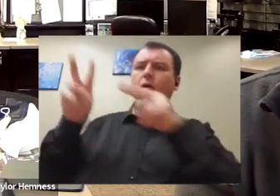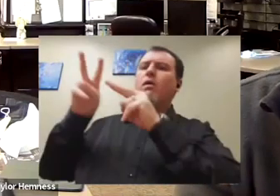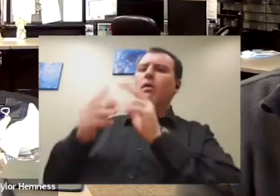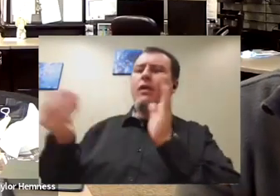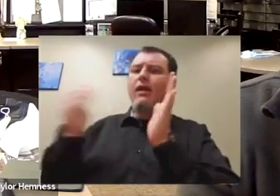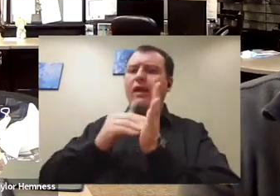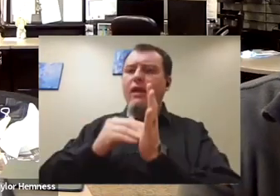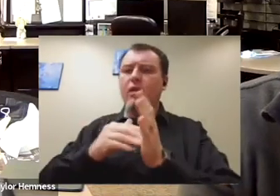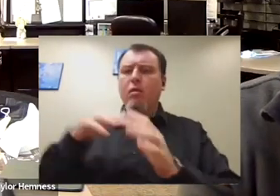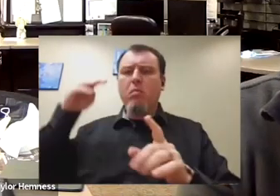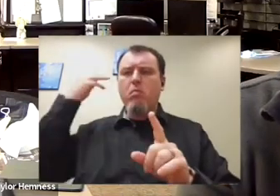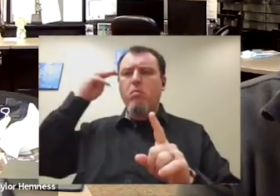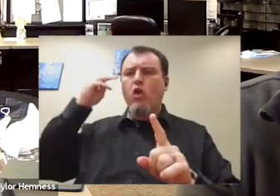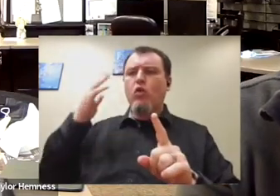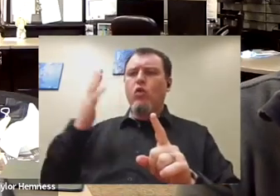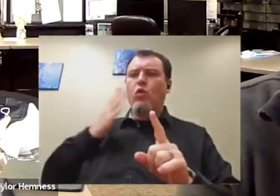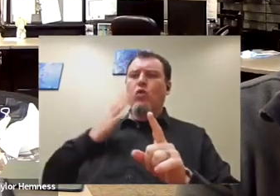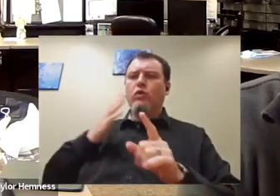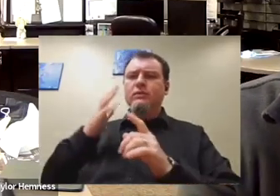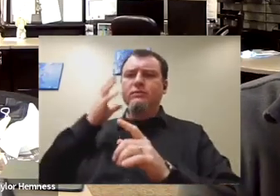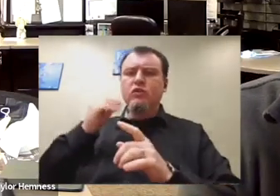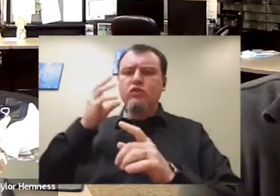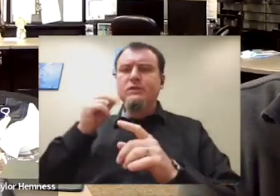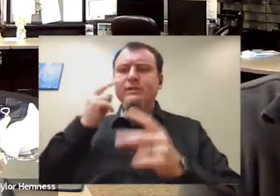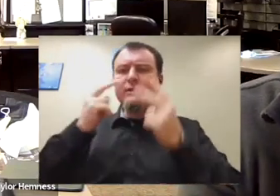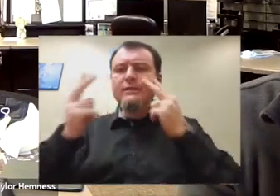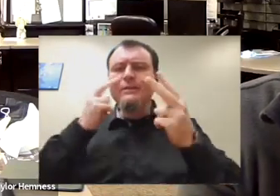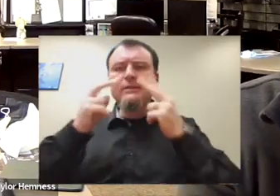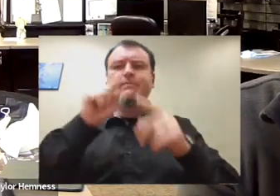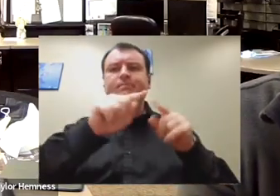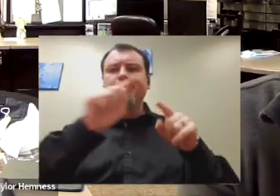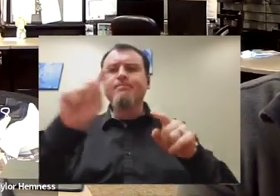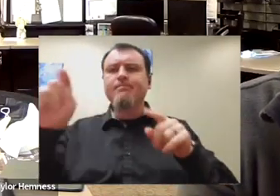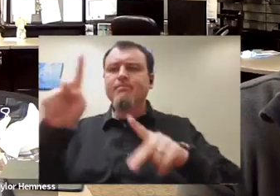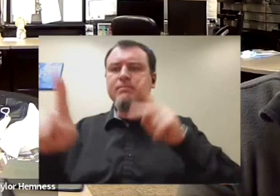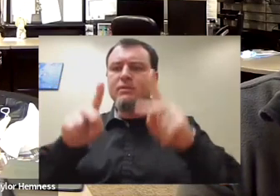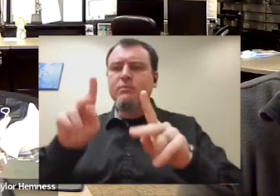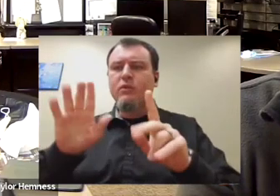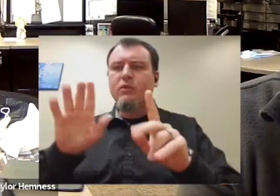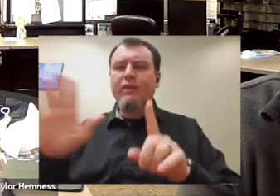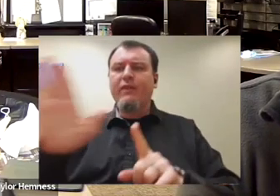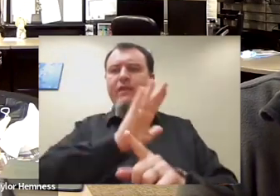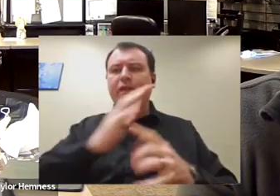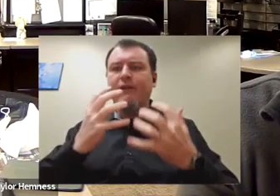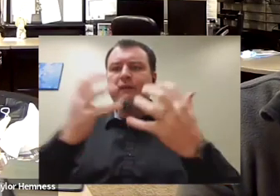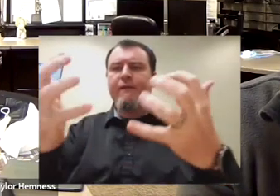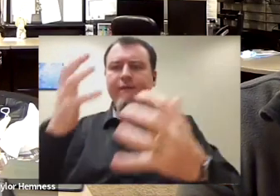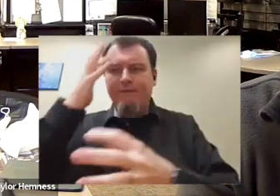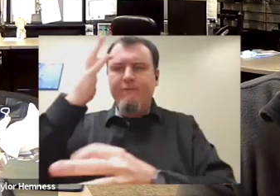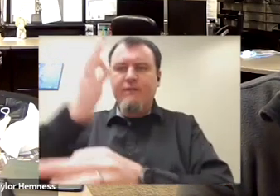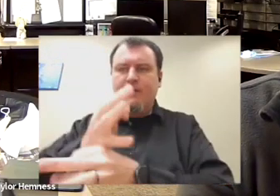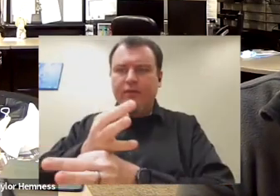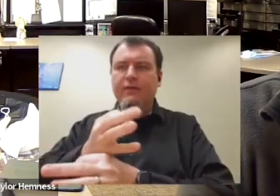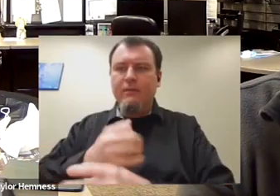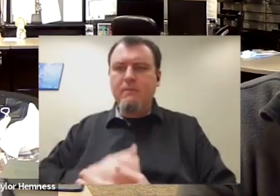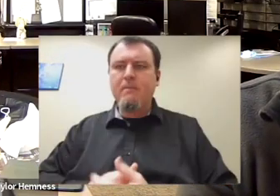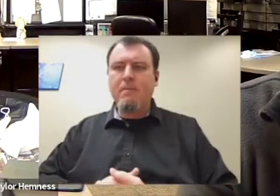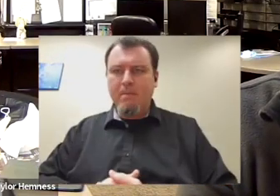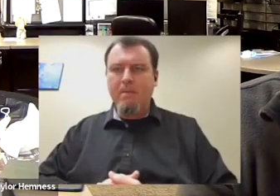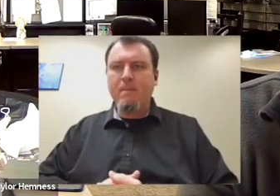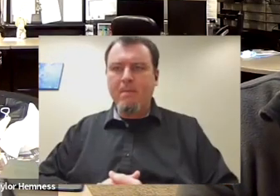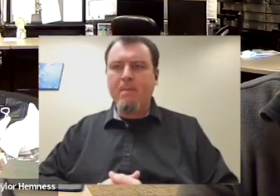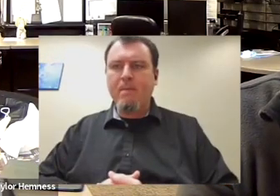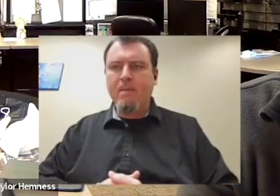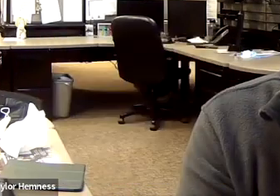reawakening. What have you seen in people you are around on a regular basis at your church,